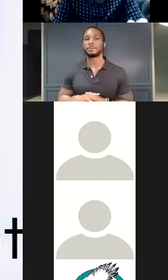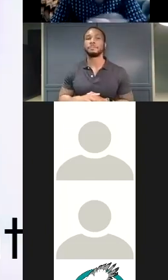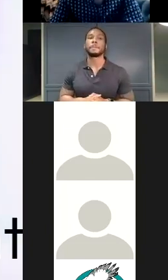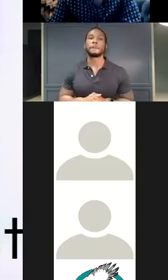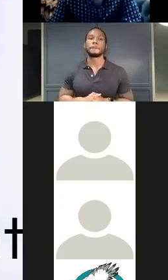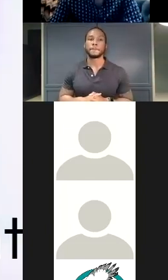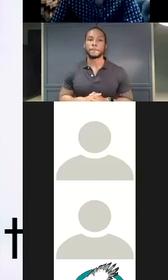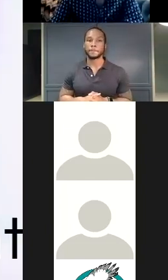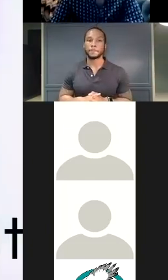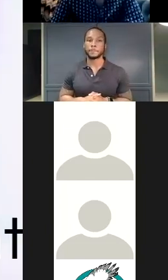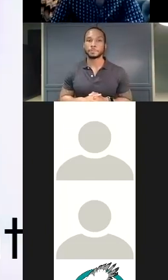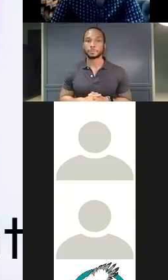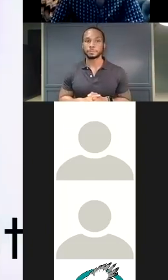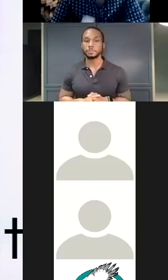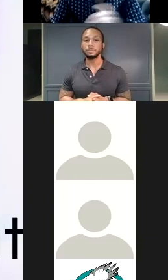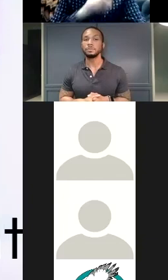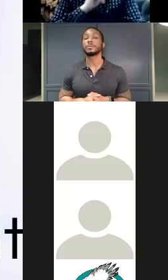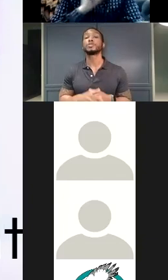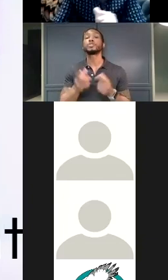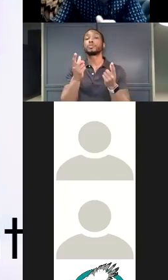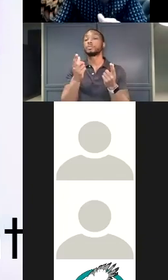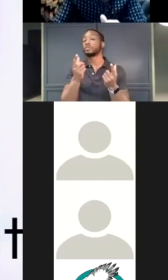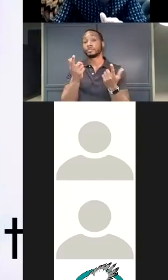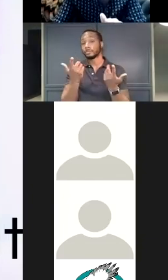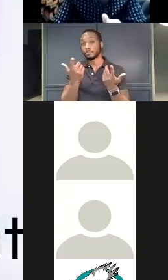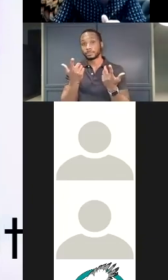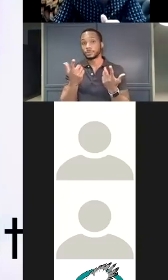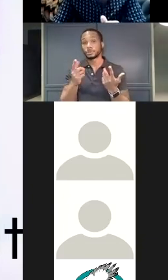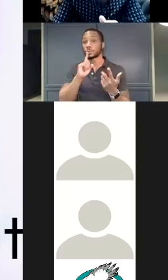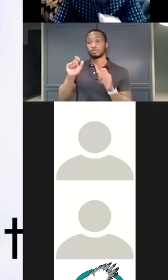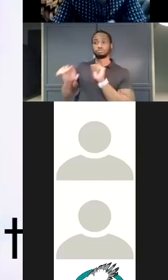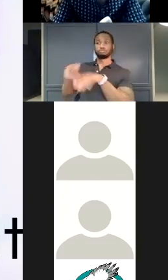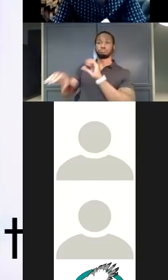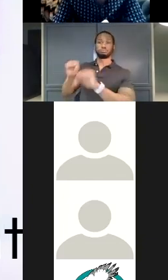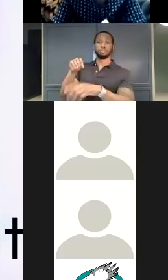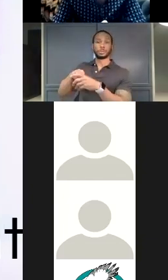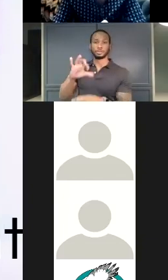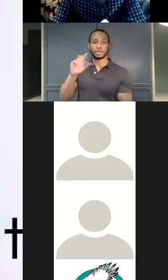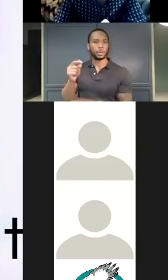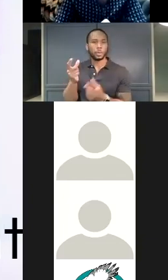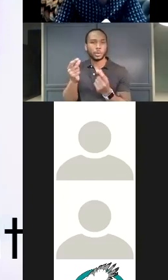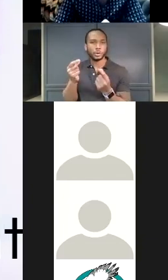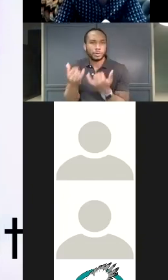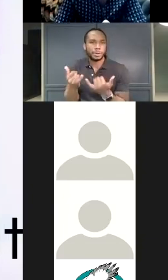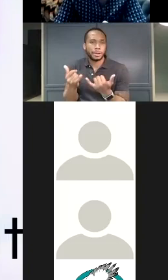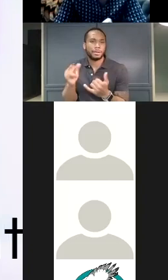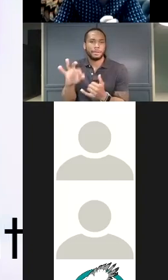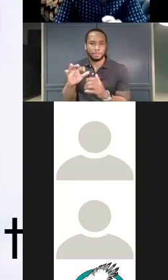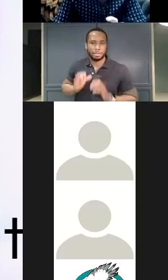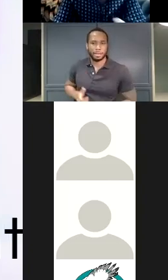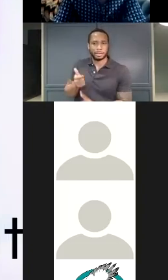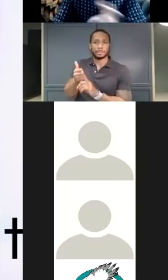Okay, so so just sound off real fast in the chat. What do you do now when a client is